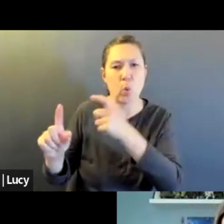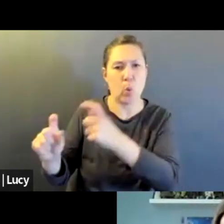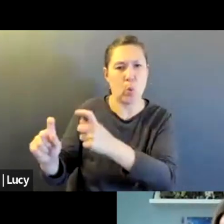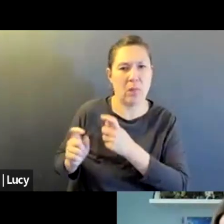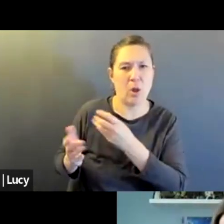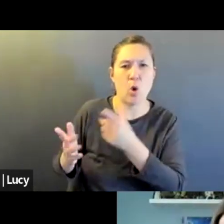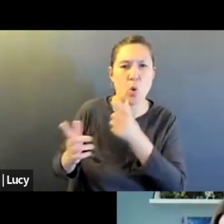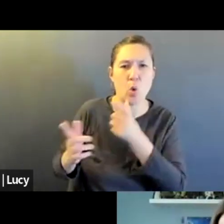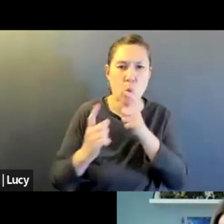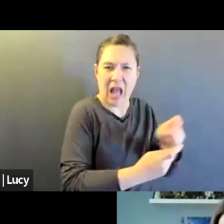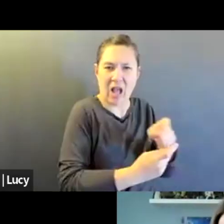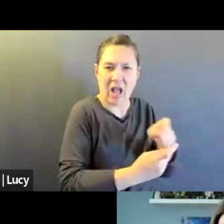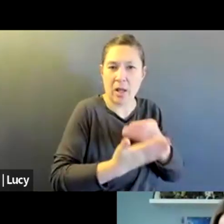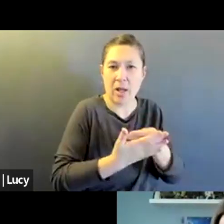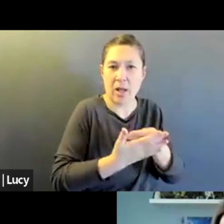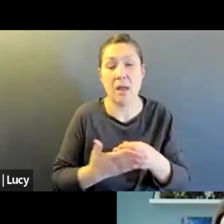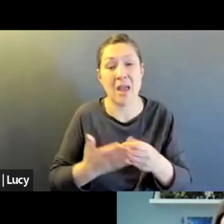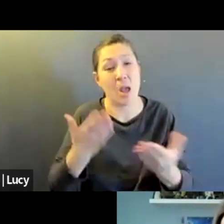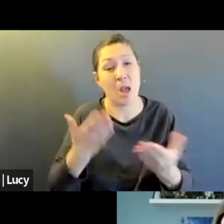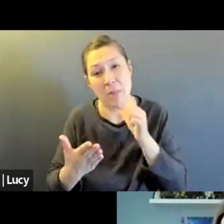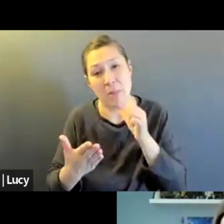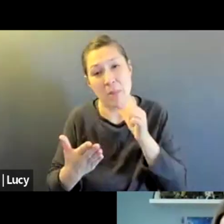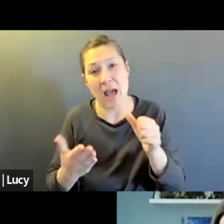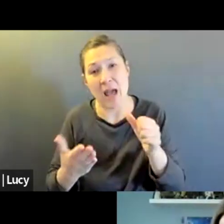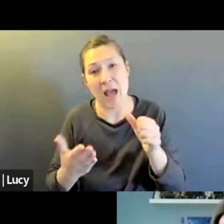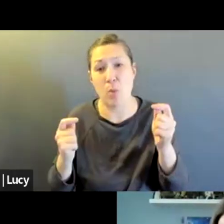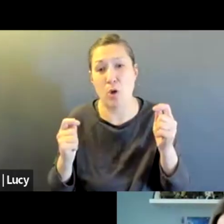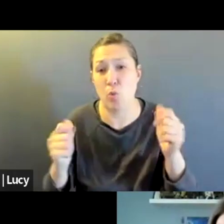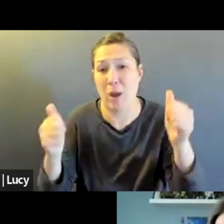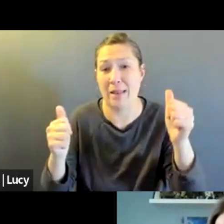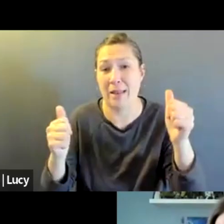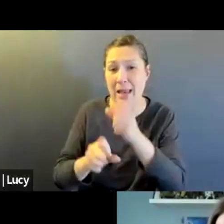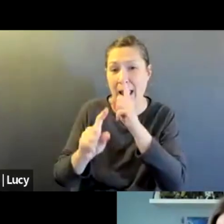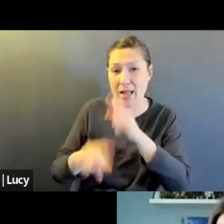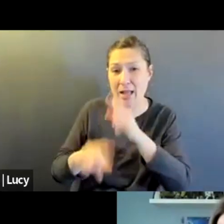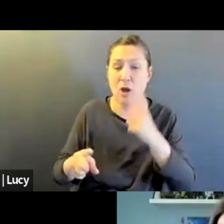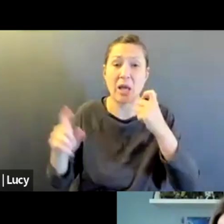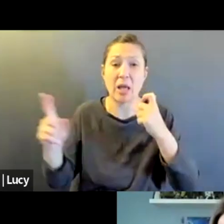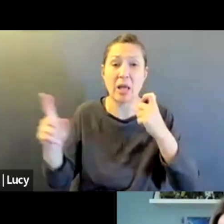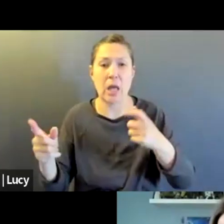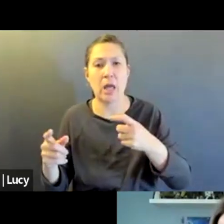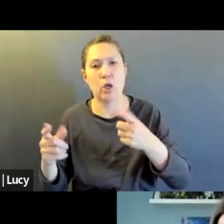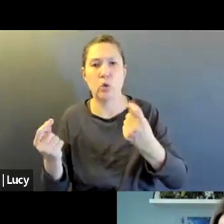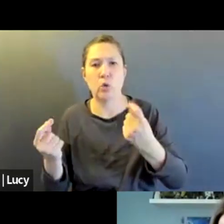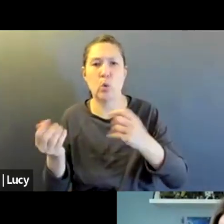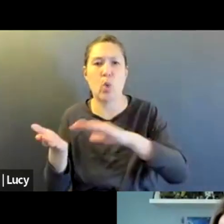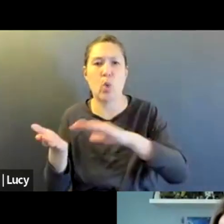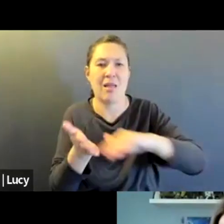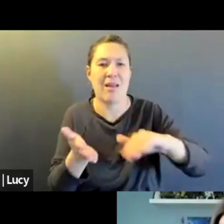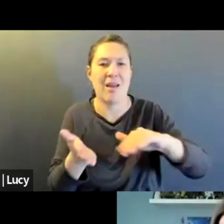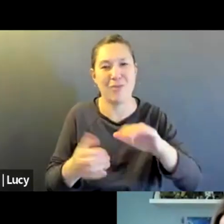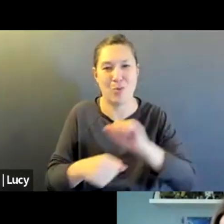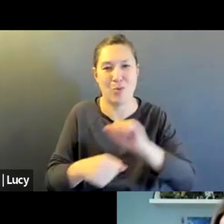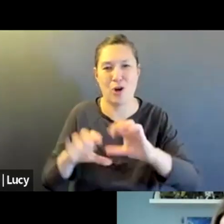we recognize that may not happen quickly because of the reduction in the federal workforce that we have been talking about. So we do know that it will not, a lot of